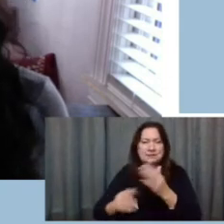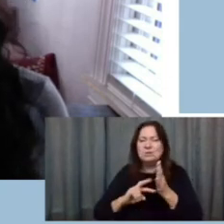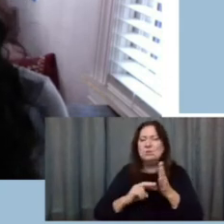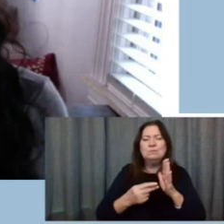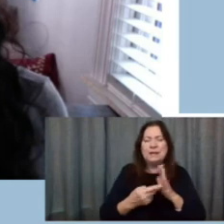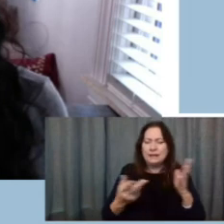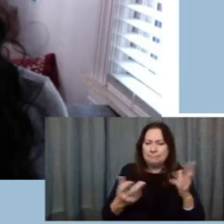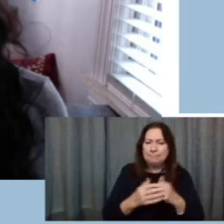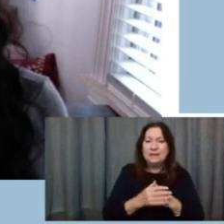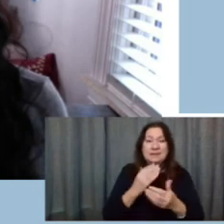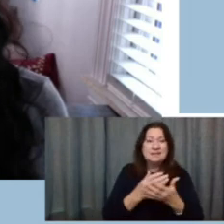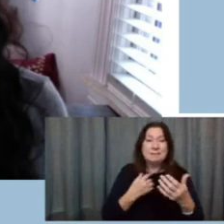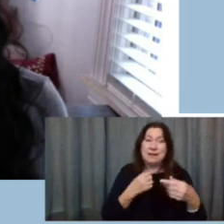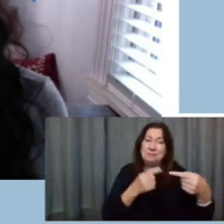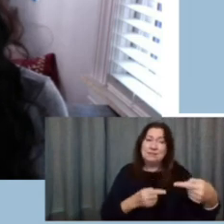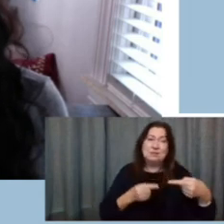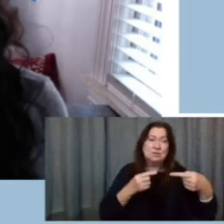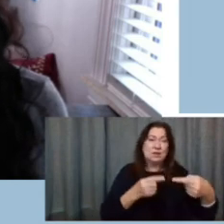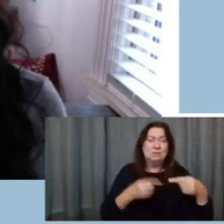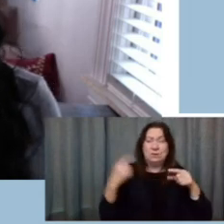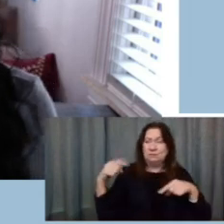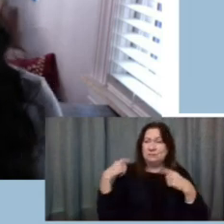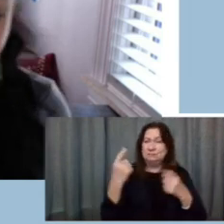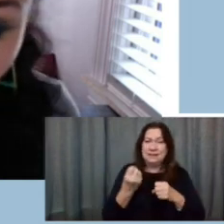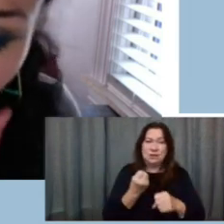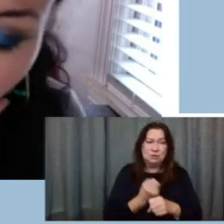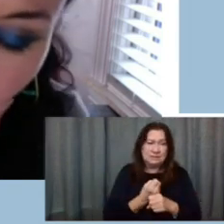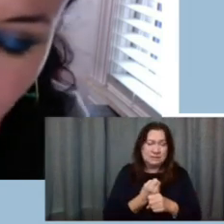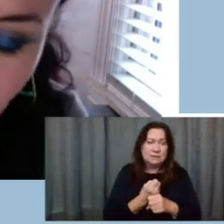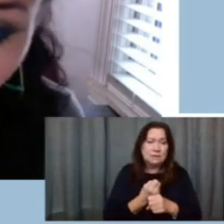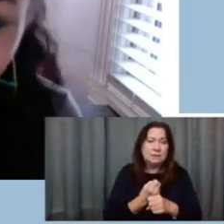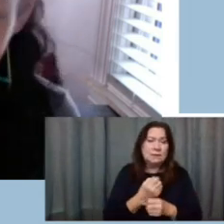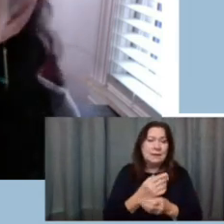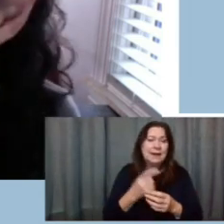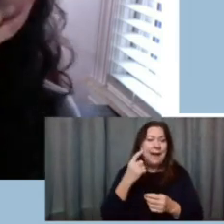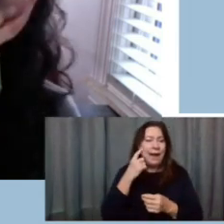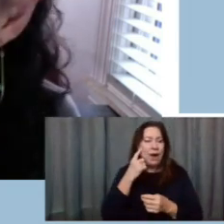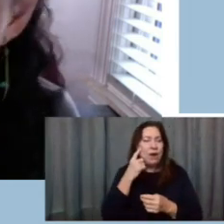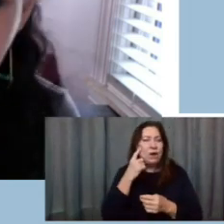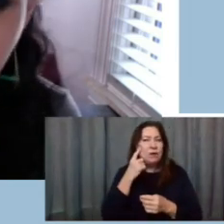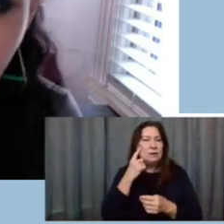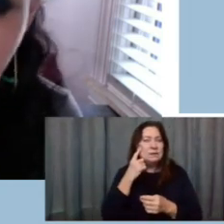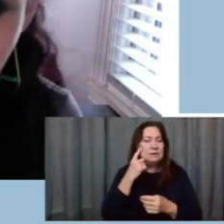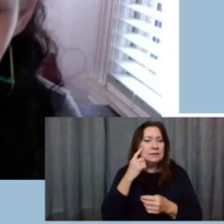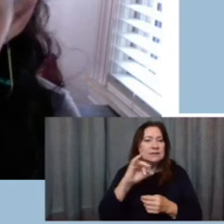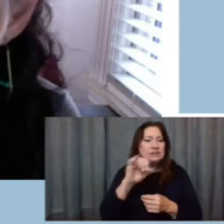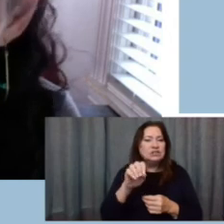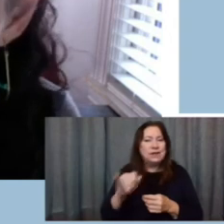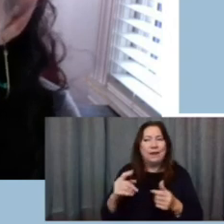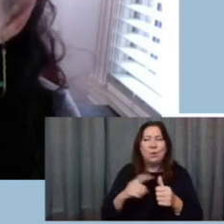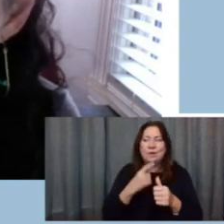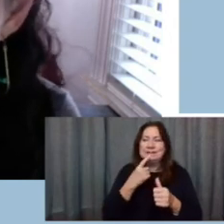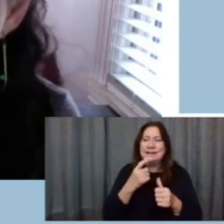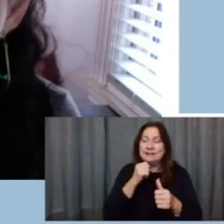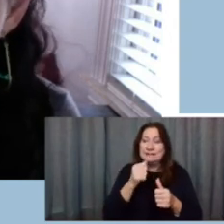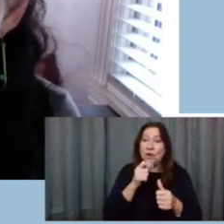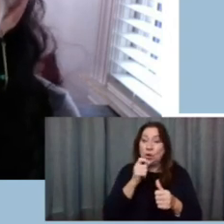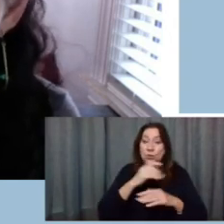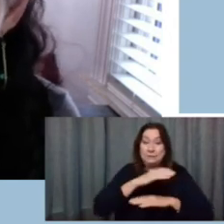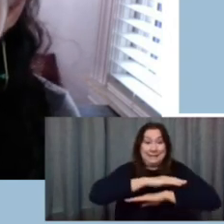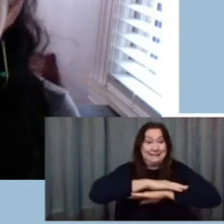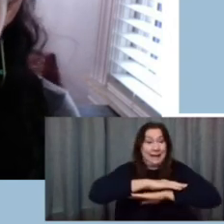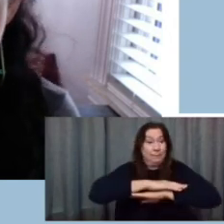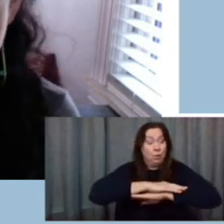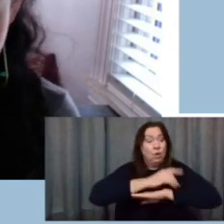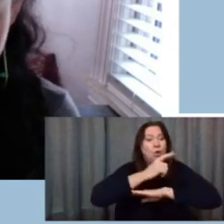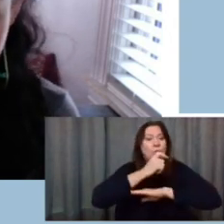been wrestling with a lot the last couple of years, is something I heard Jay Lemke once say, which is, it's not just a question of who's at the table, but it's a question of what